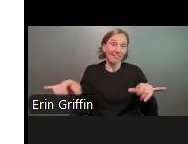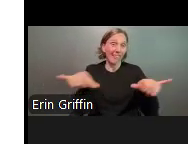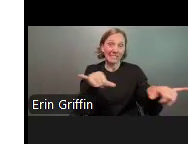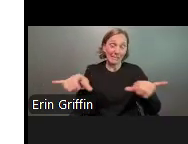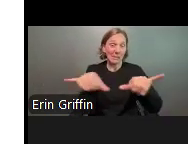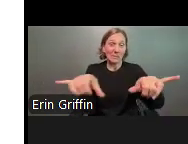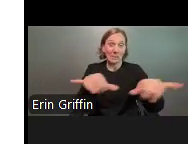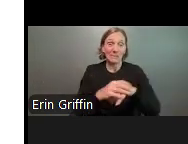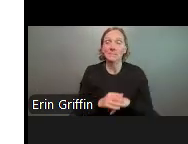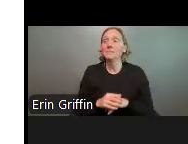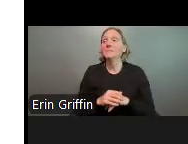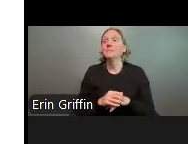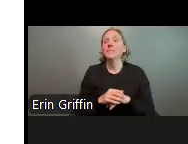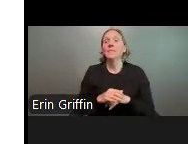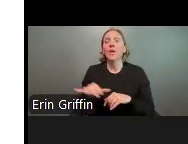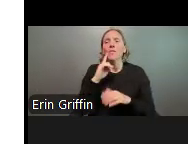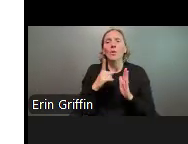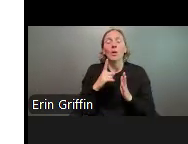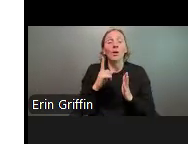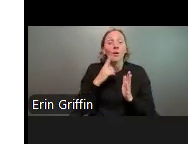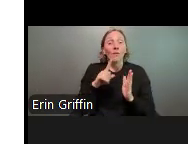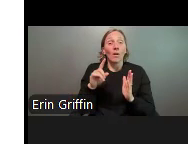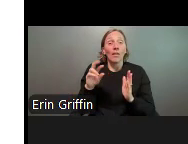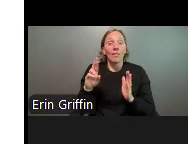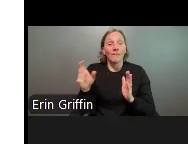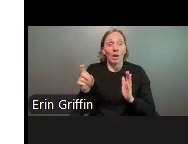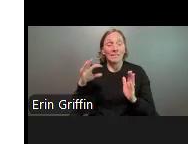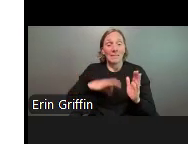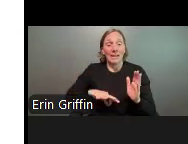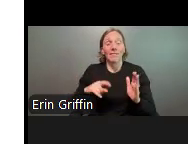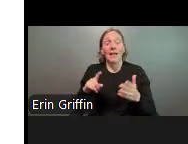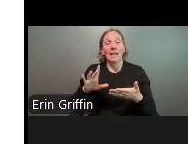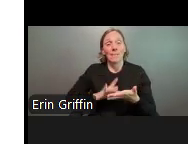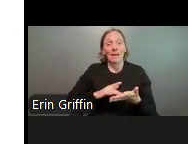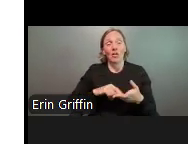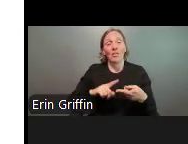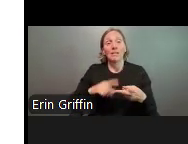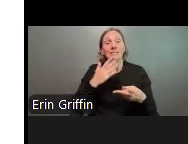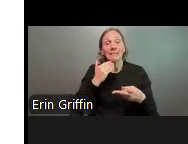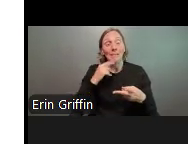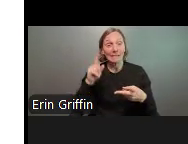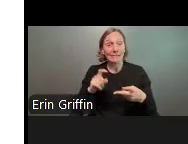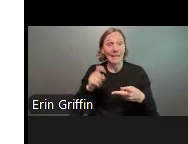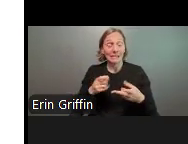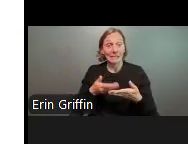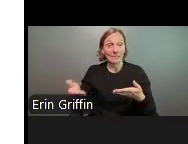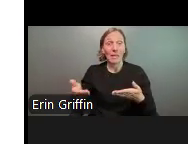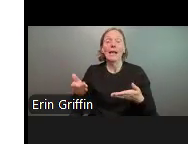I'll note in part of that pharmacy benefit is medical and diabetes testing supplies are also on that